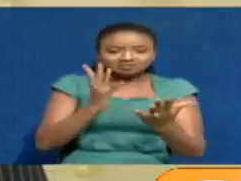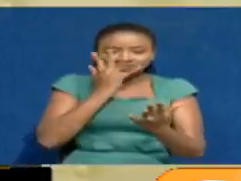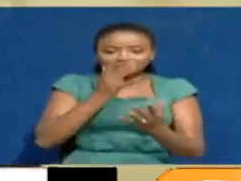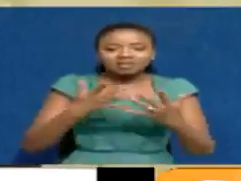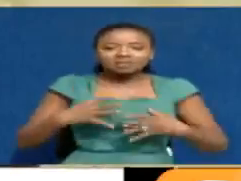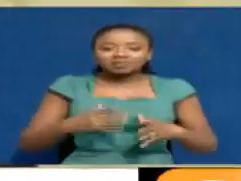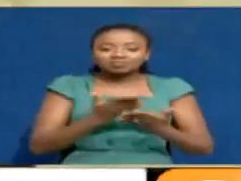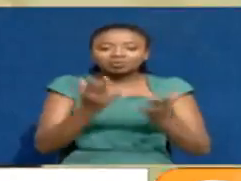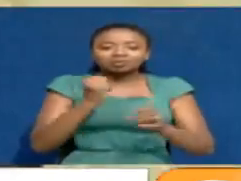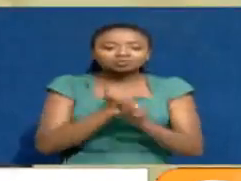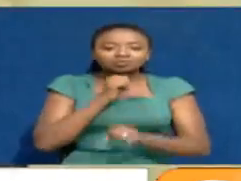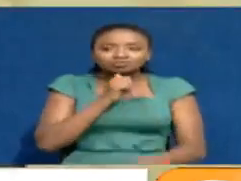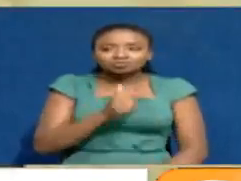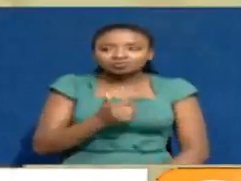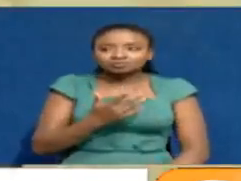not